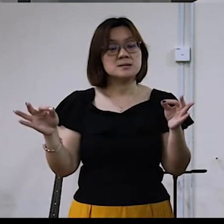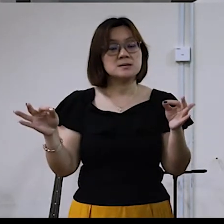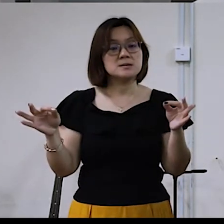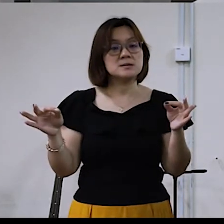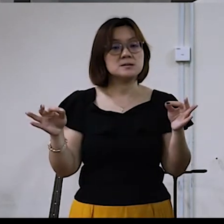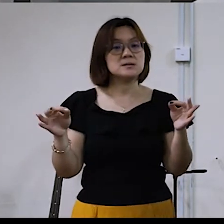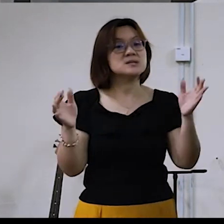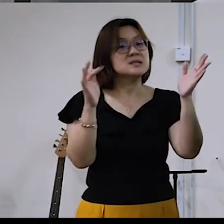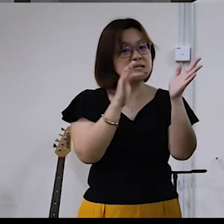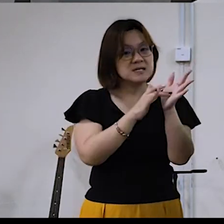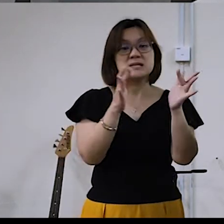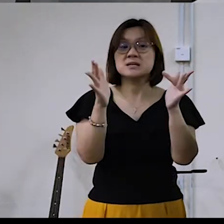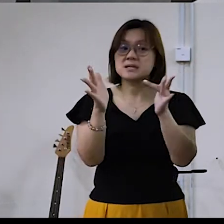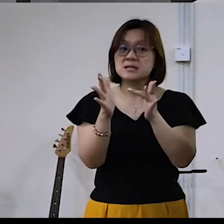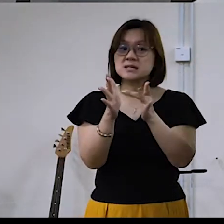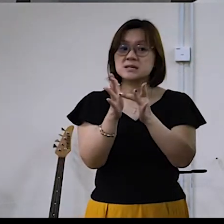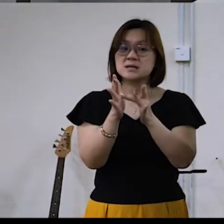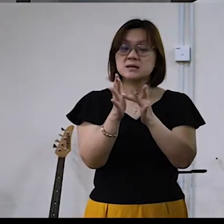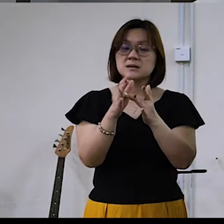Father's spirit.